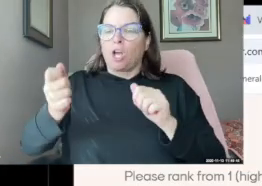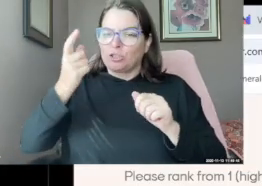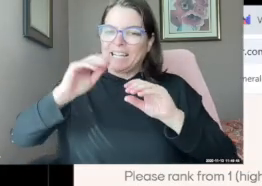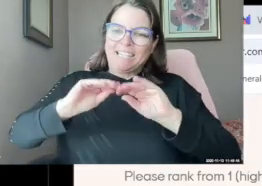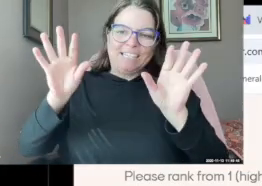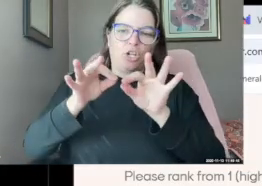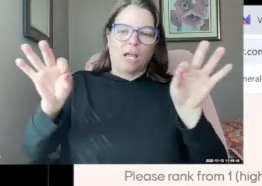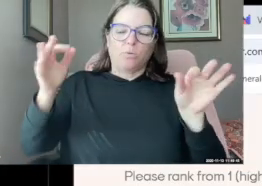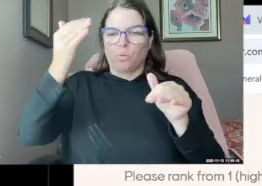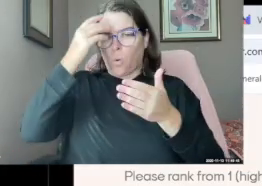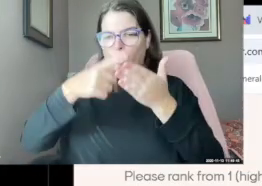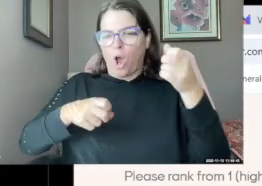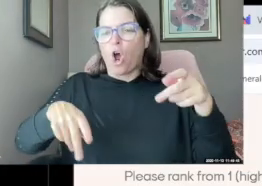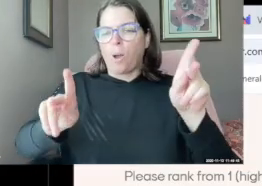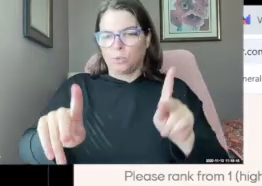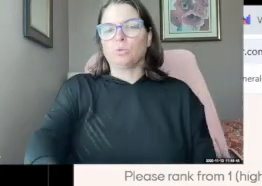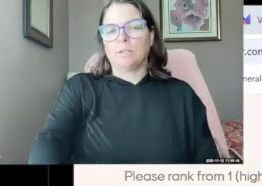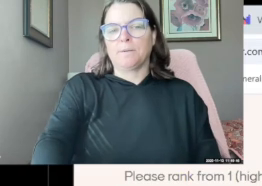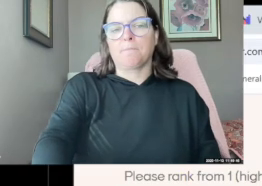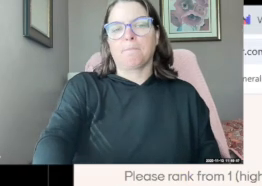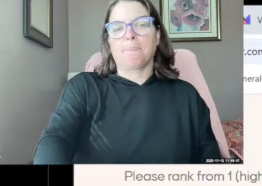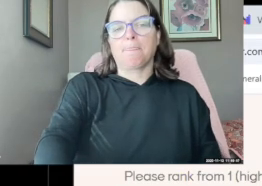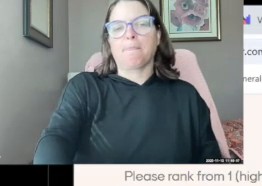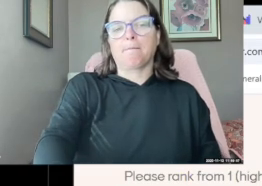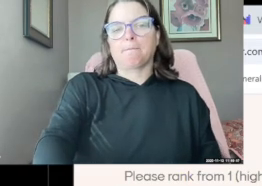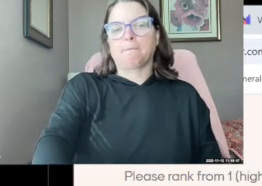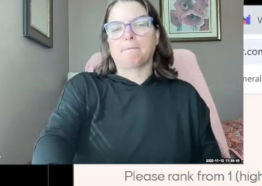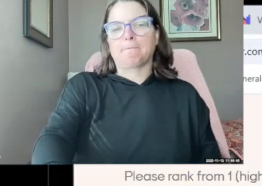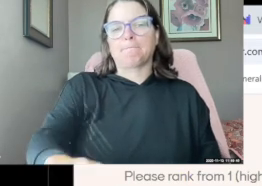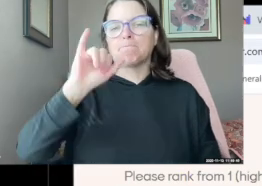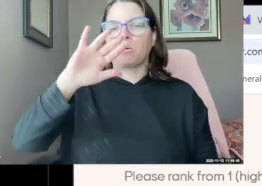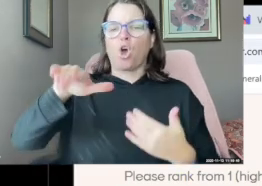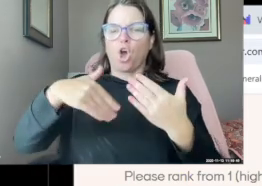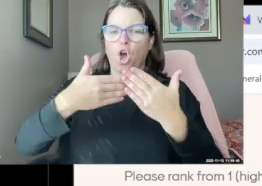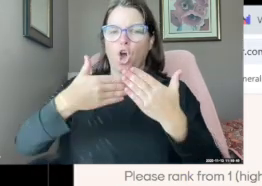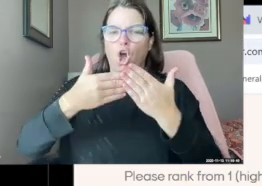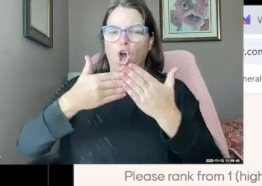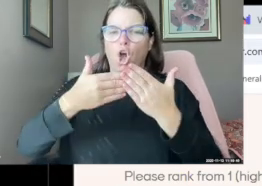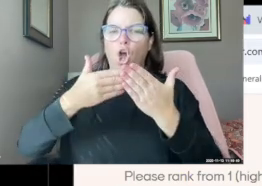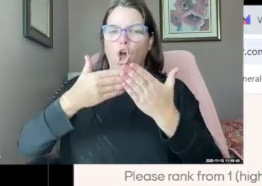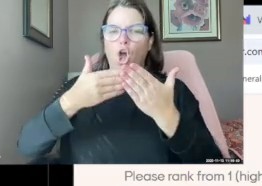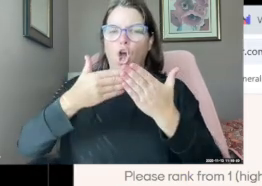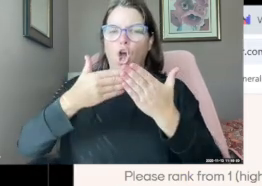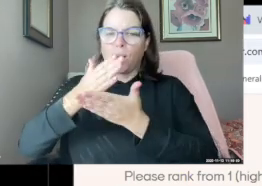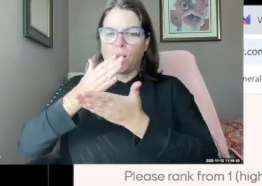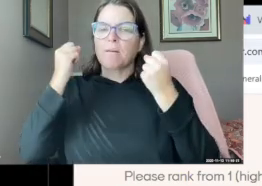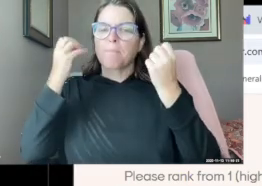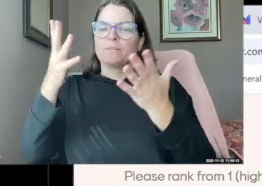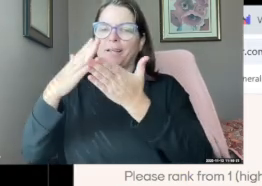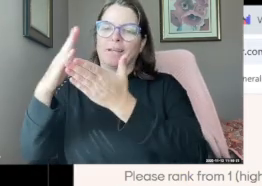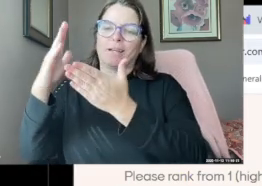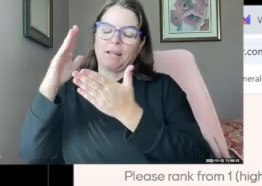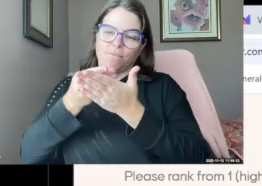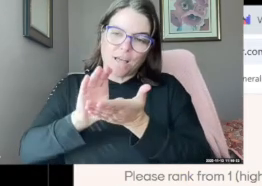awareness, addressing pain points in real language that people can understand the opportunities. These are